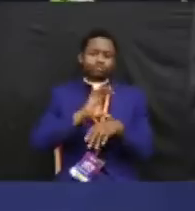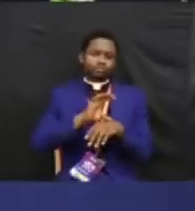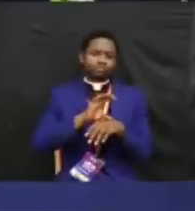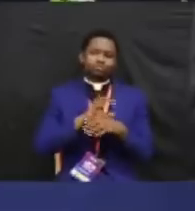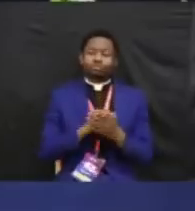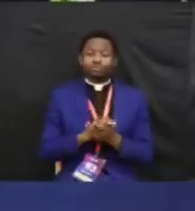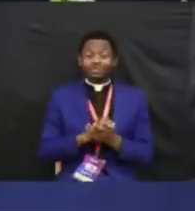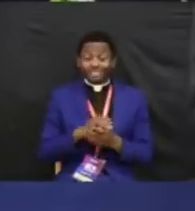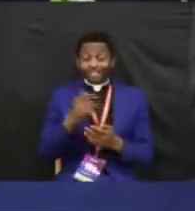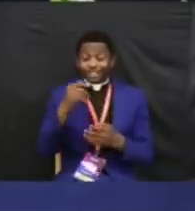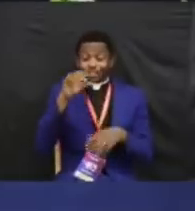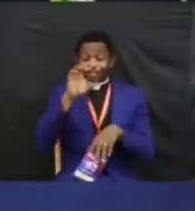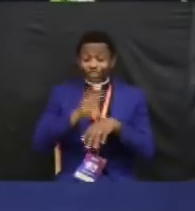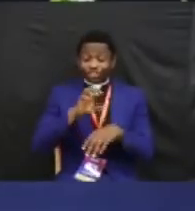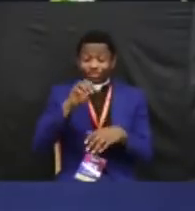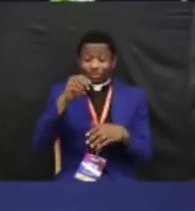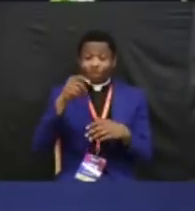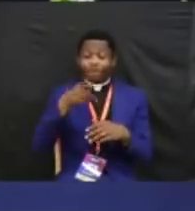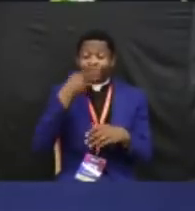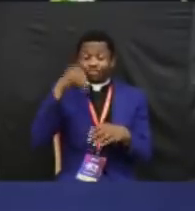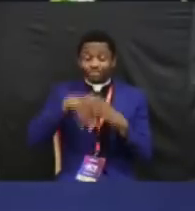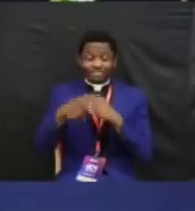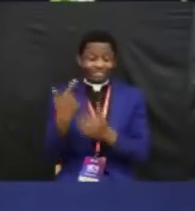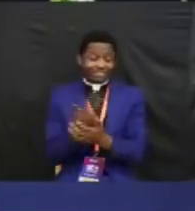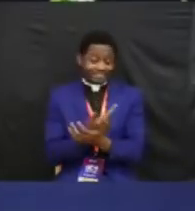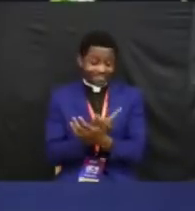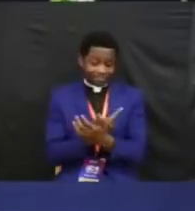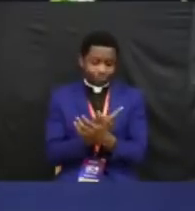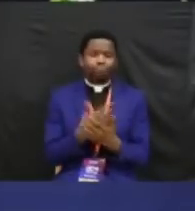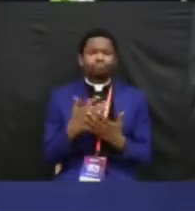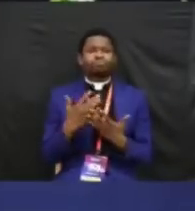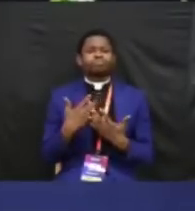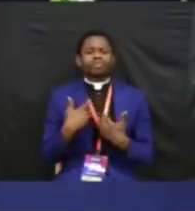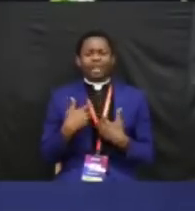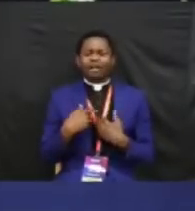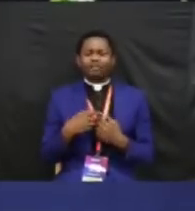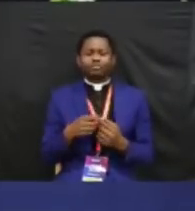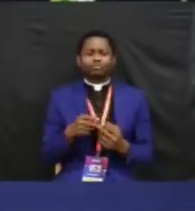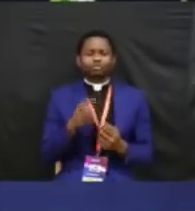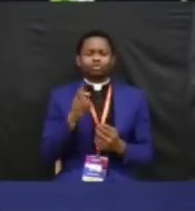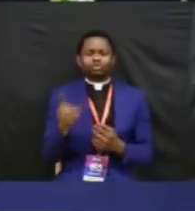The church in Ghana embarked on a total of 298,936